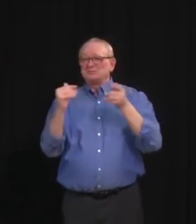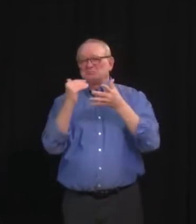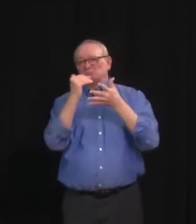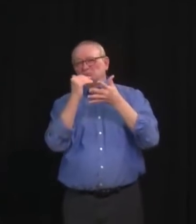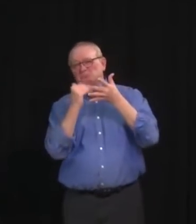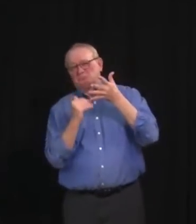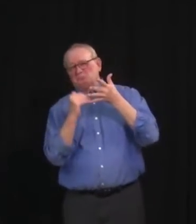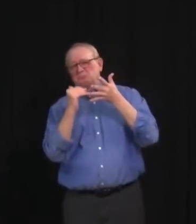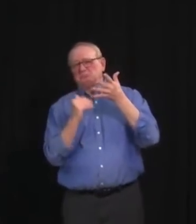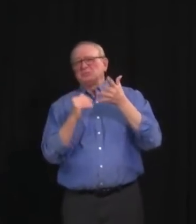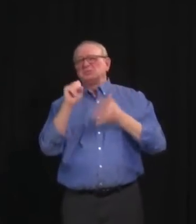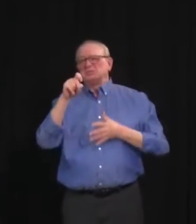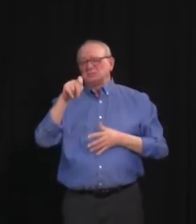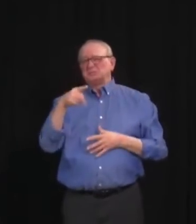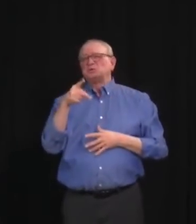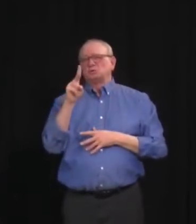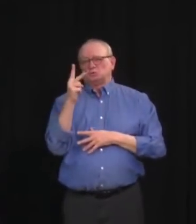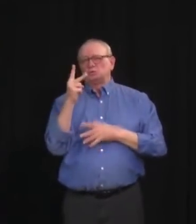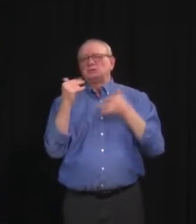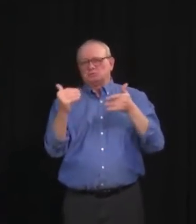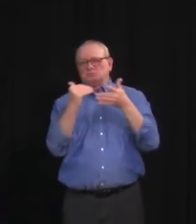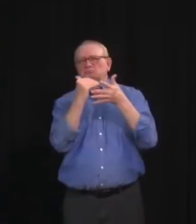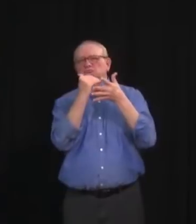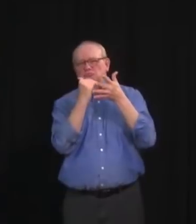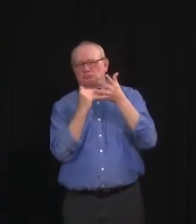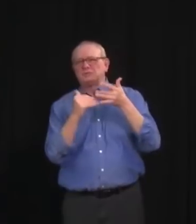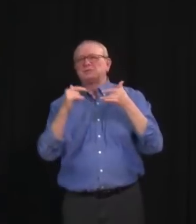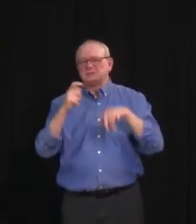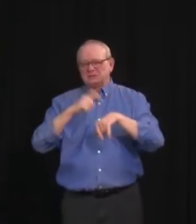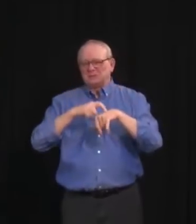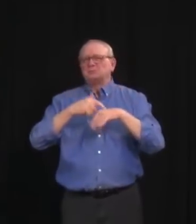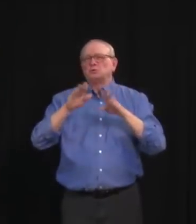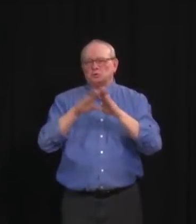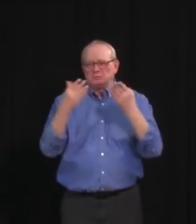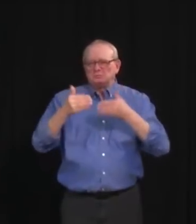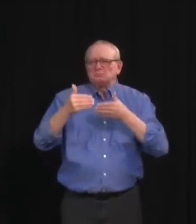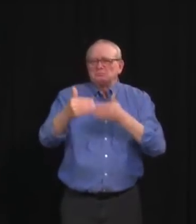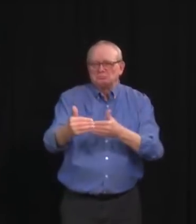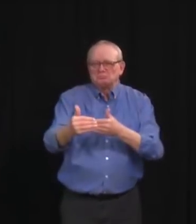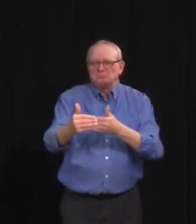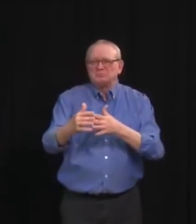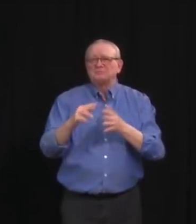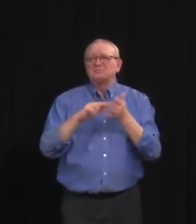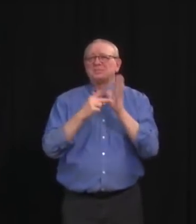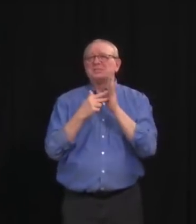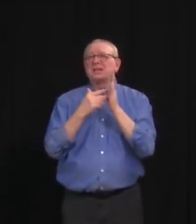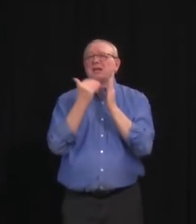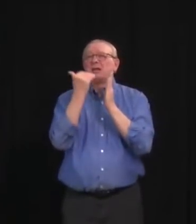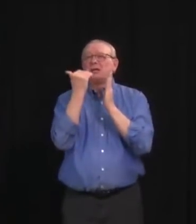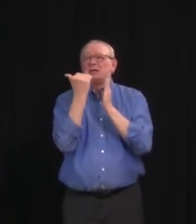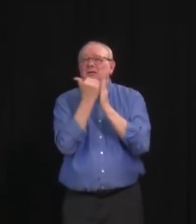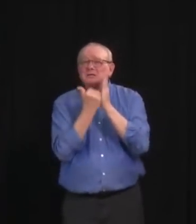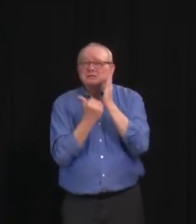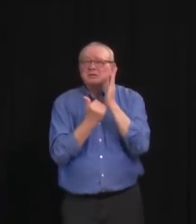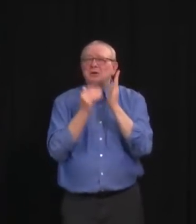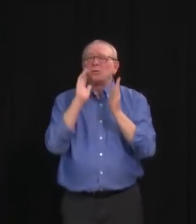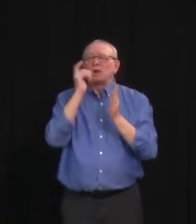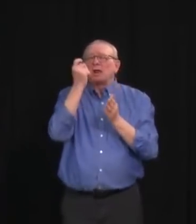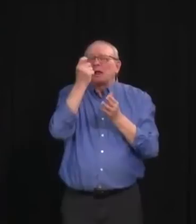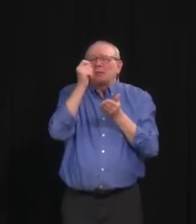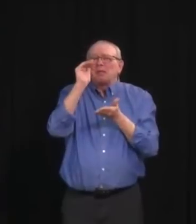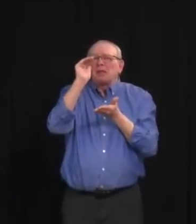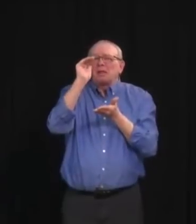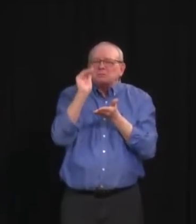we're completing Step 2 and easing restrictions, which will mean a little bit more freedom for Albertans. First, we're expanding